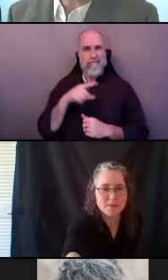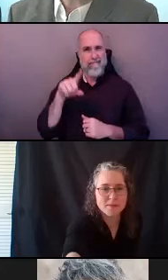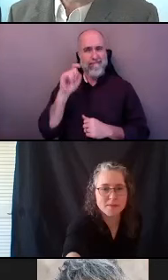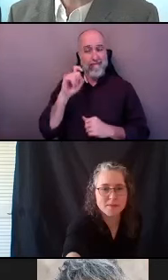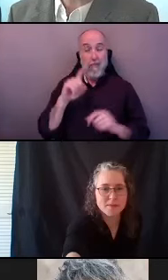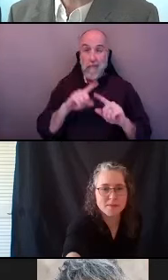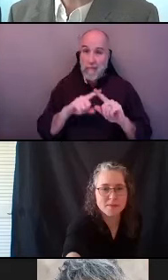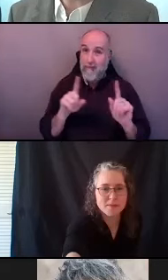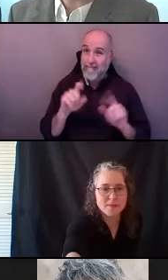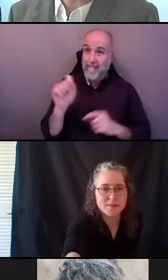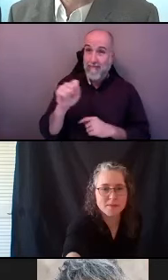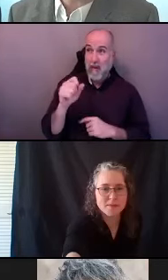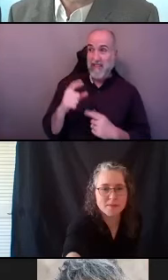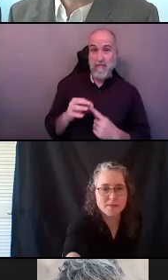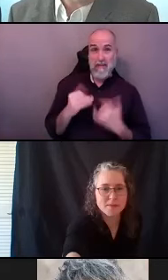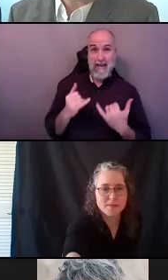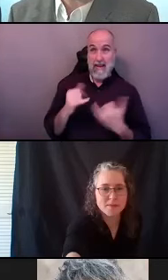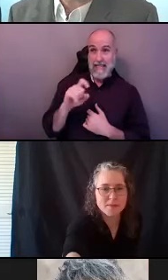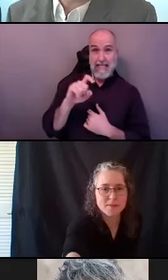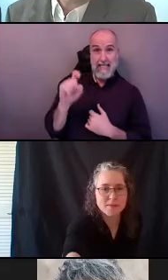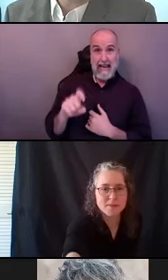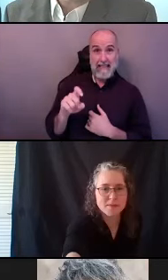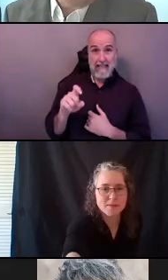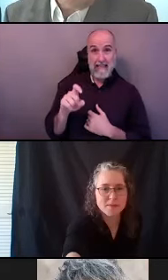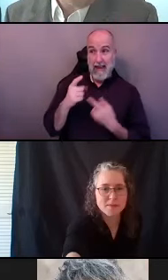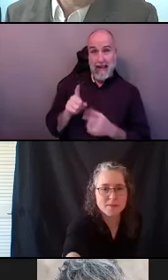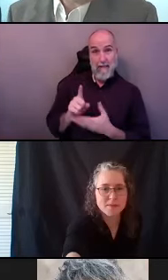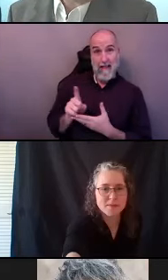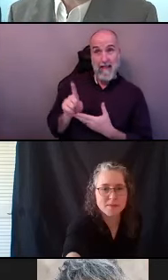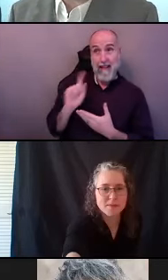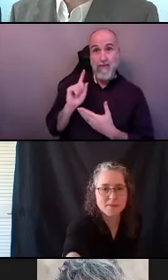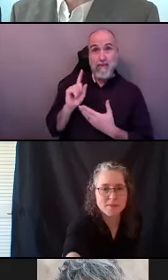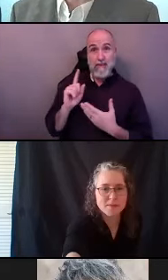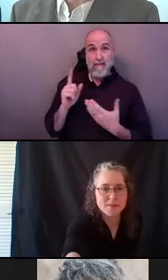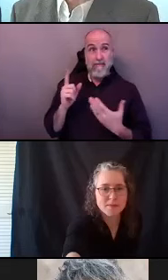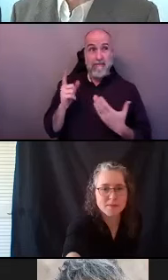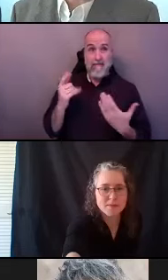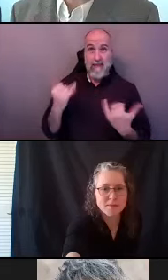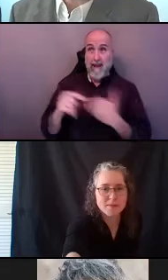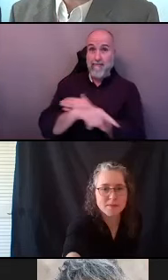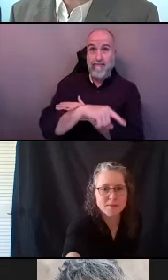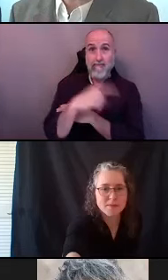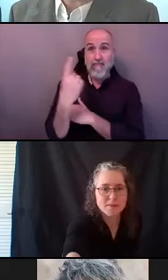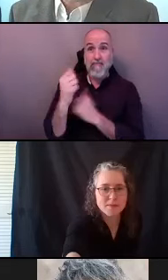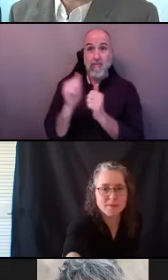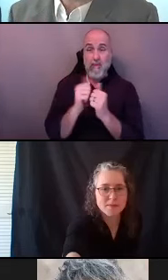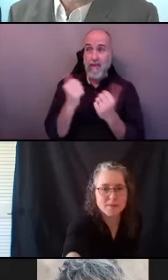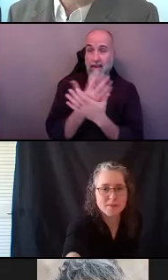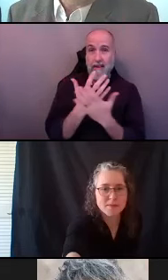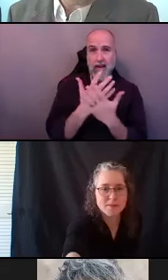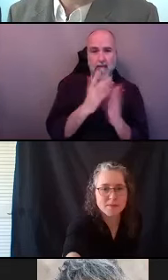what Texas is dealing with this past week now and today, with disaster planning, with